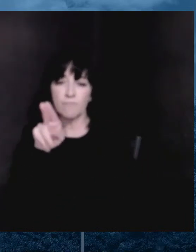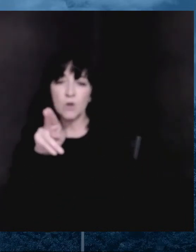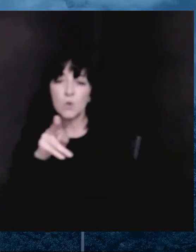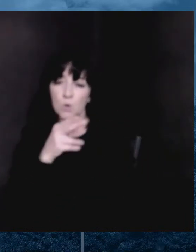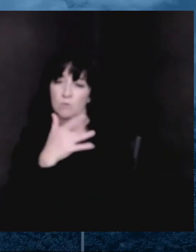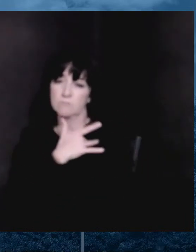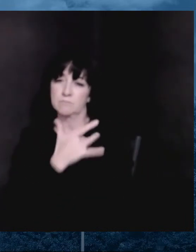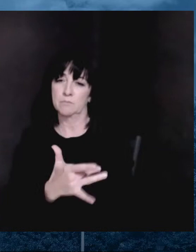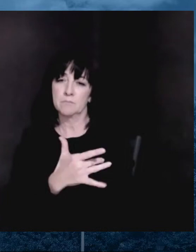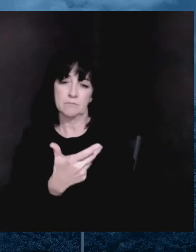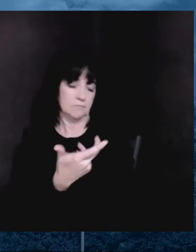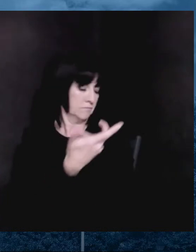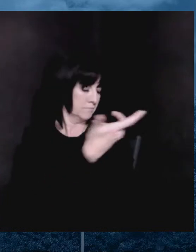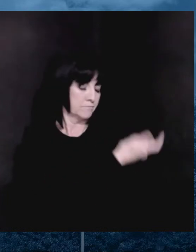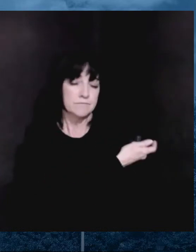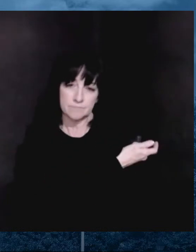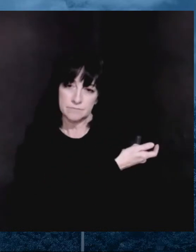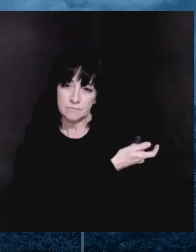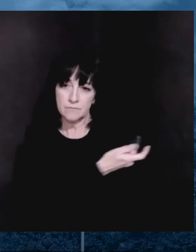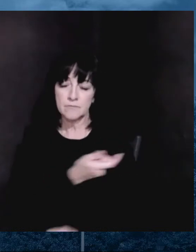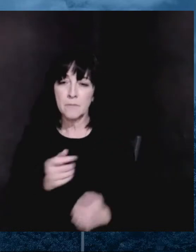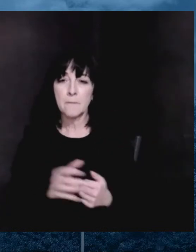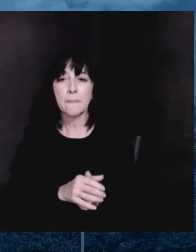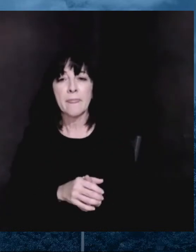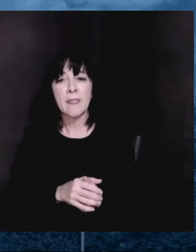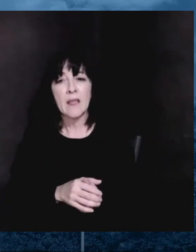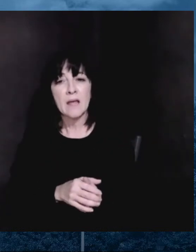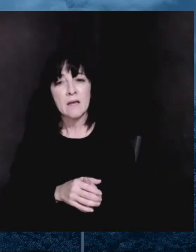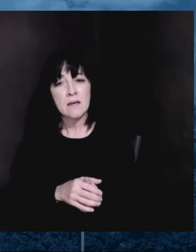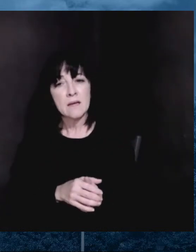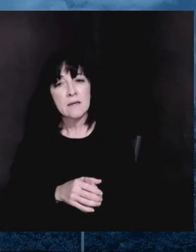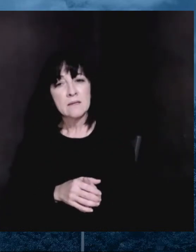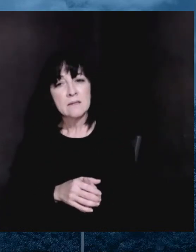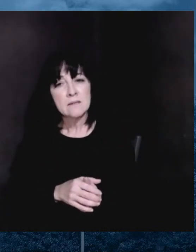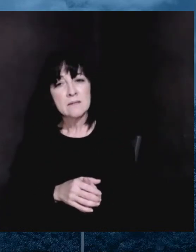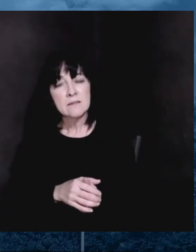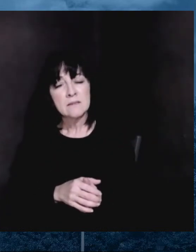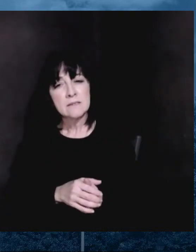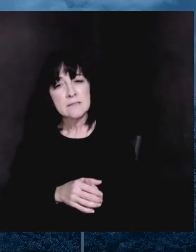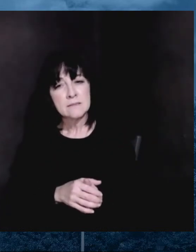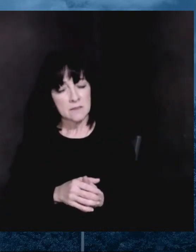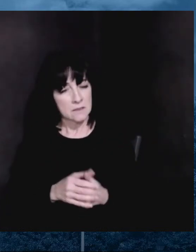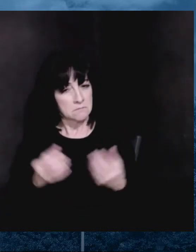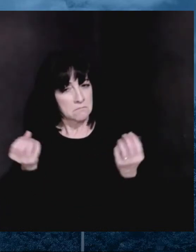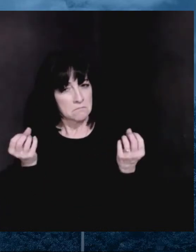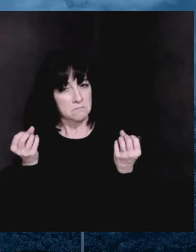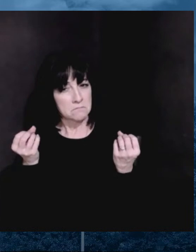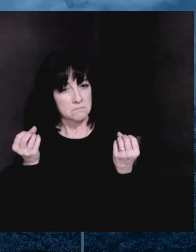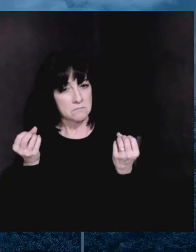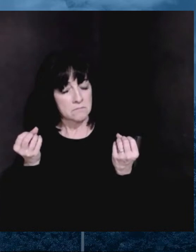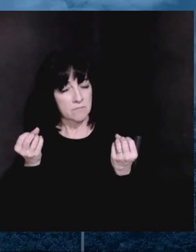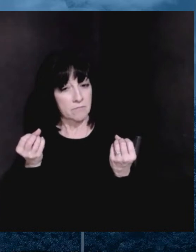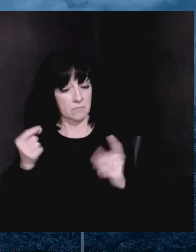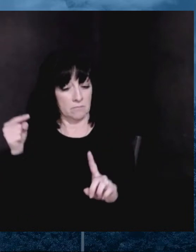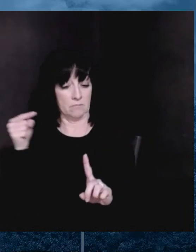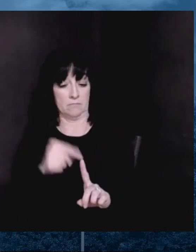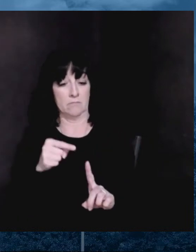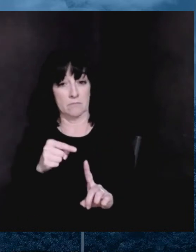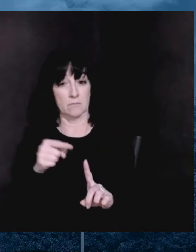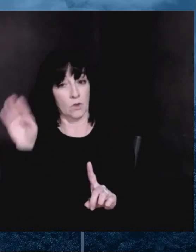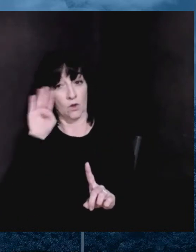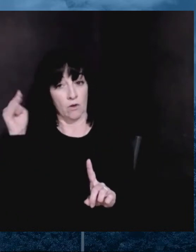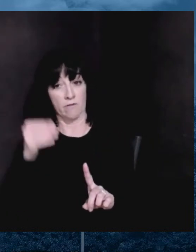not subcutaneous, but it's nonetheless, it's, much of the logistics